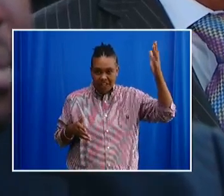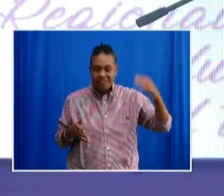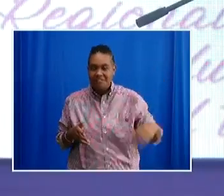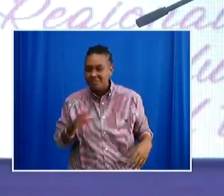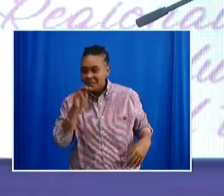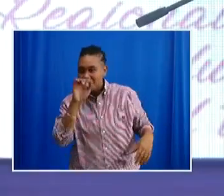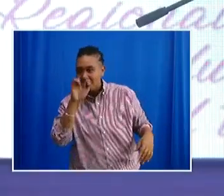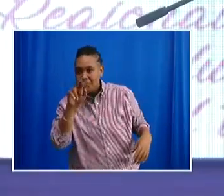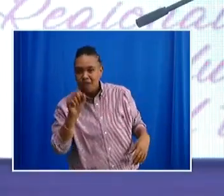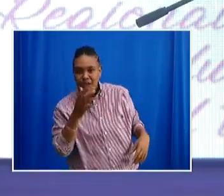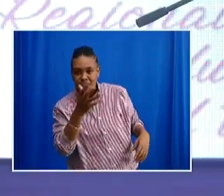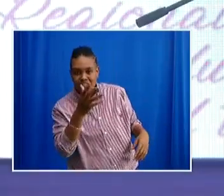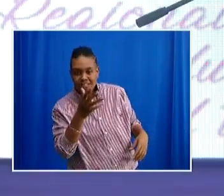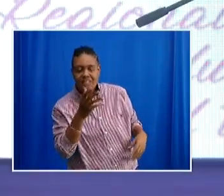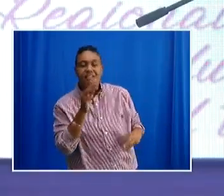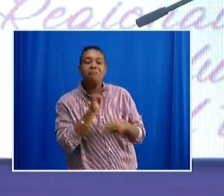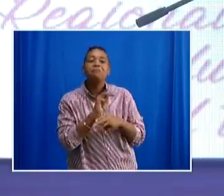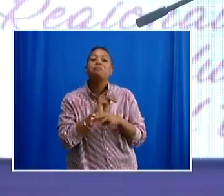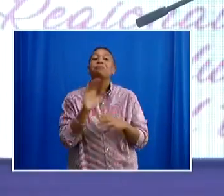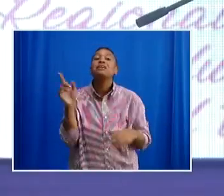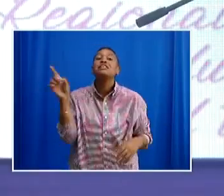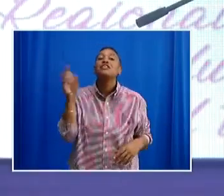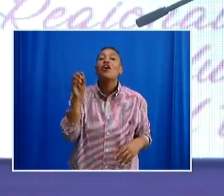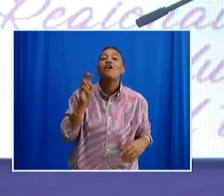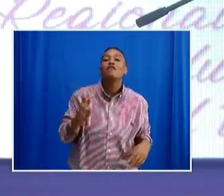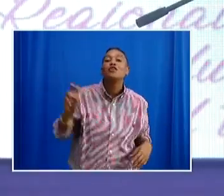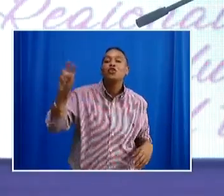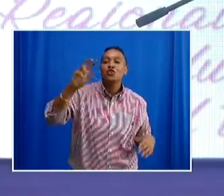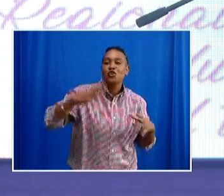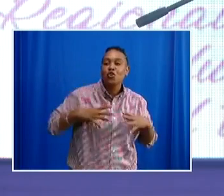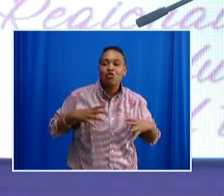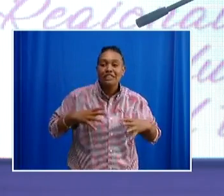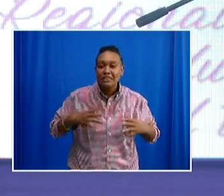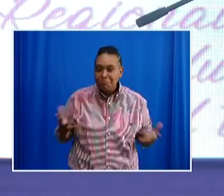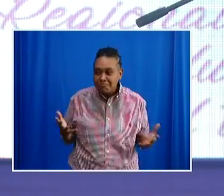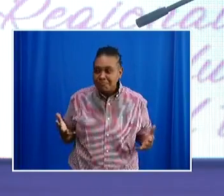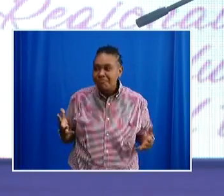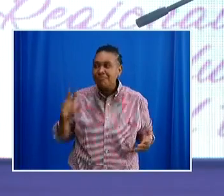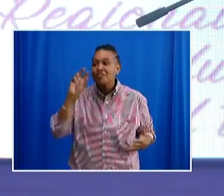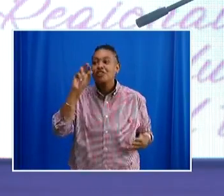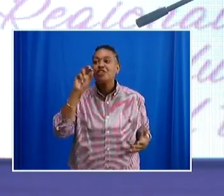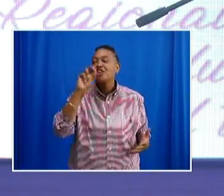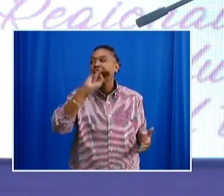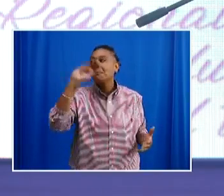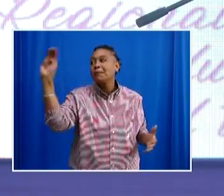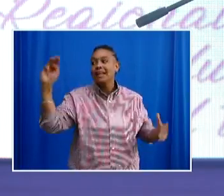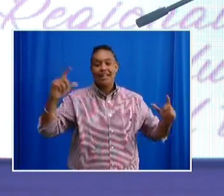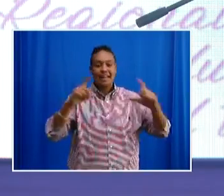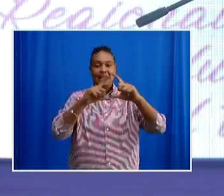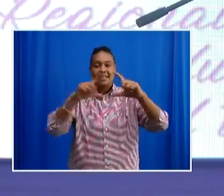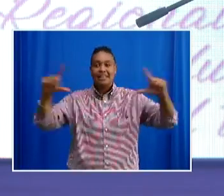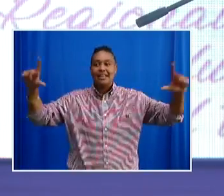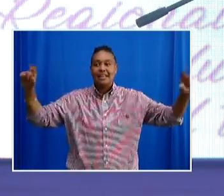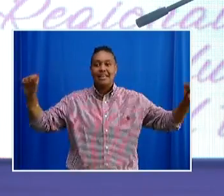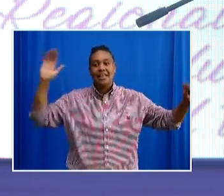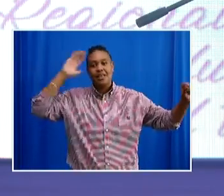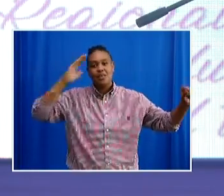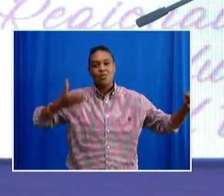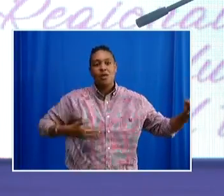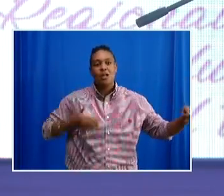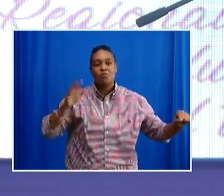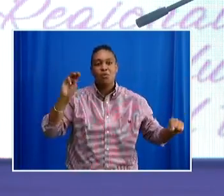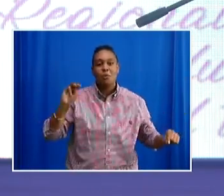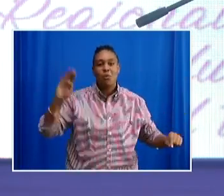Mayors, Minister of Tourism, the $30 million sign, welcome to Montego